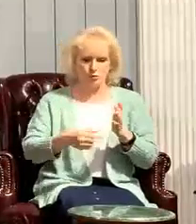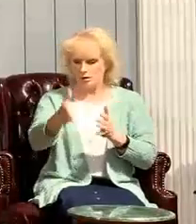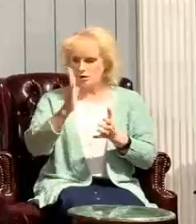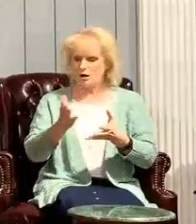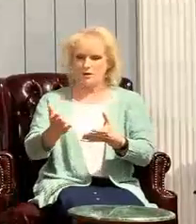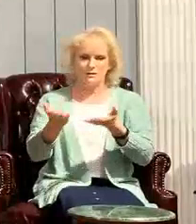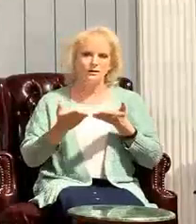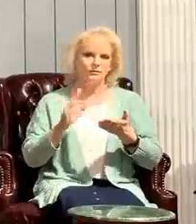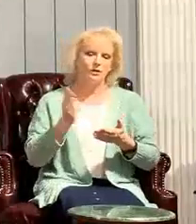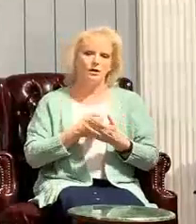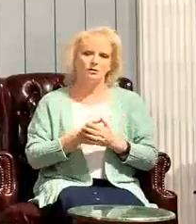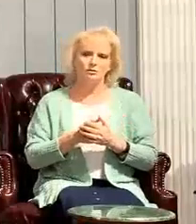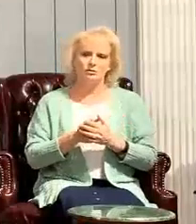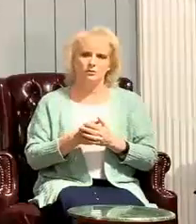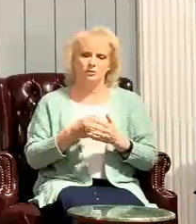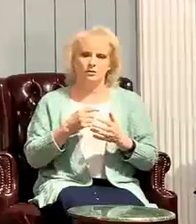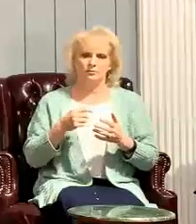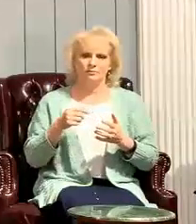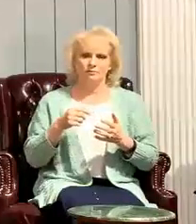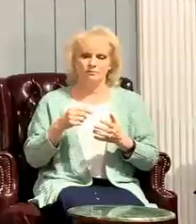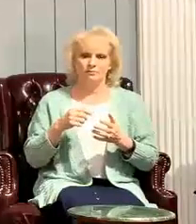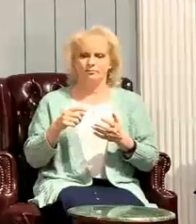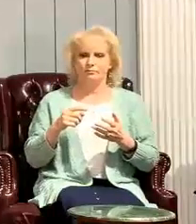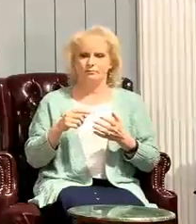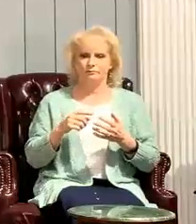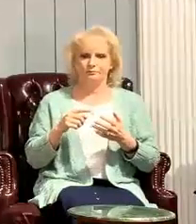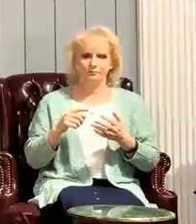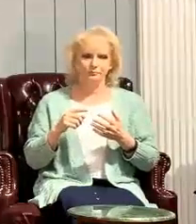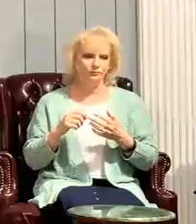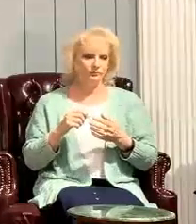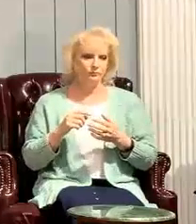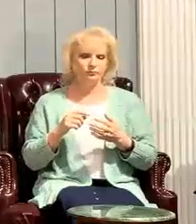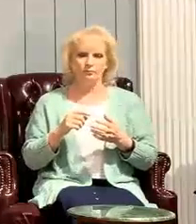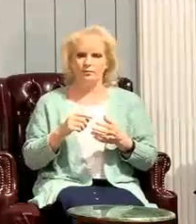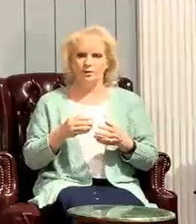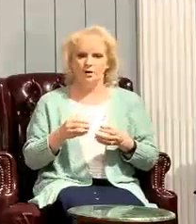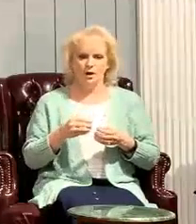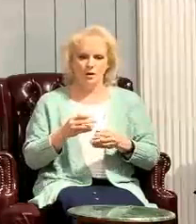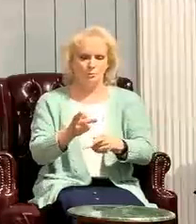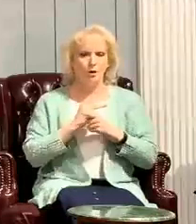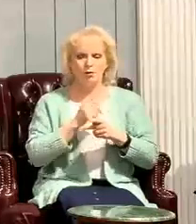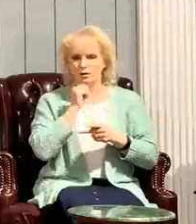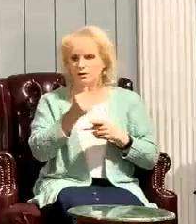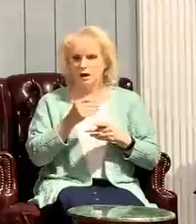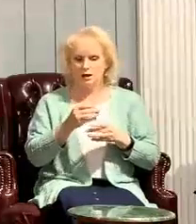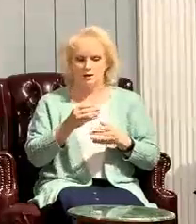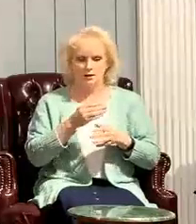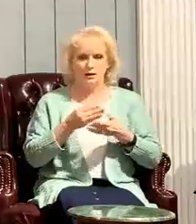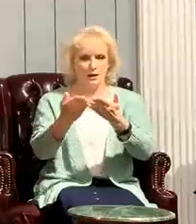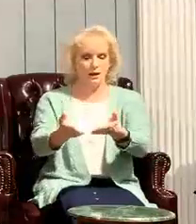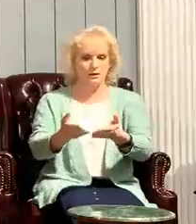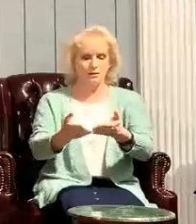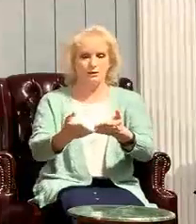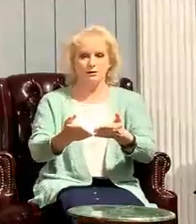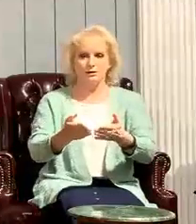get something someone else has. Borrowing is a lack of gratefulness. Borrowing and not lending is a lack of faith. So if we're borrowing, but we're